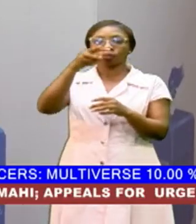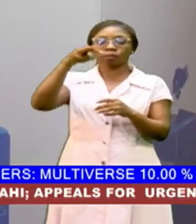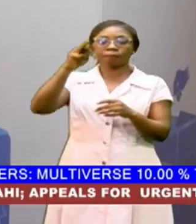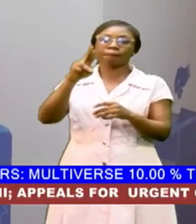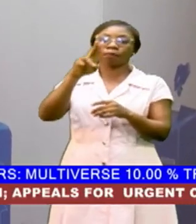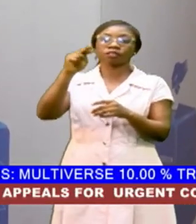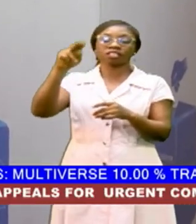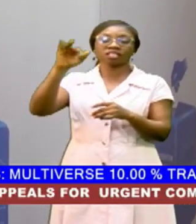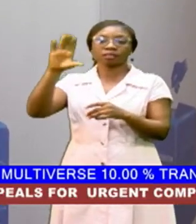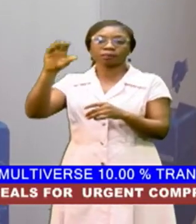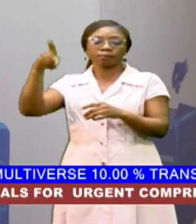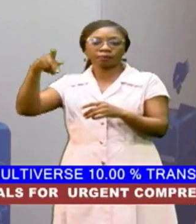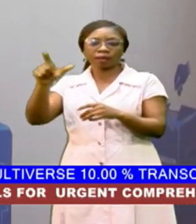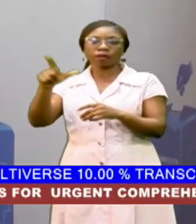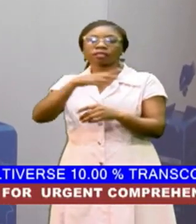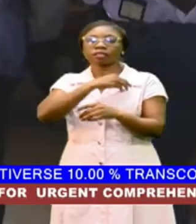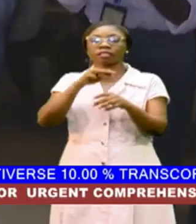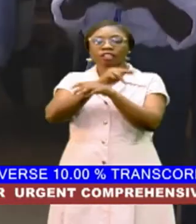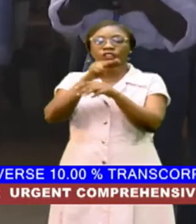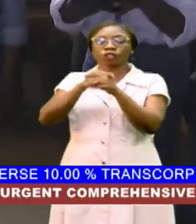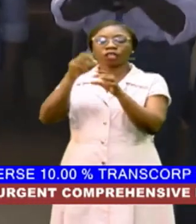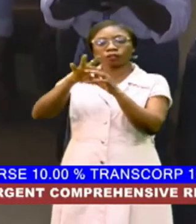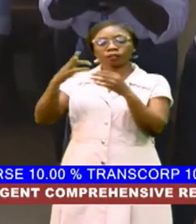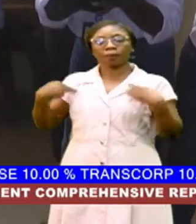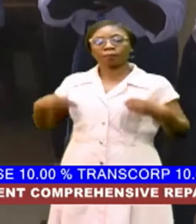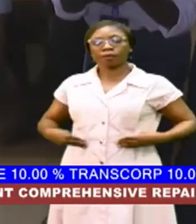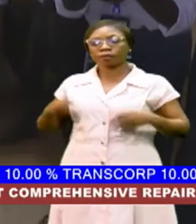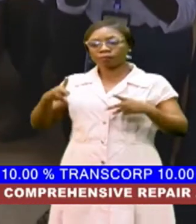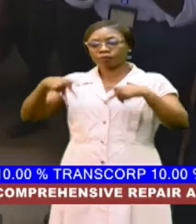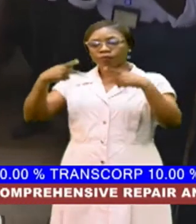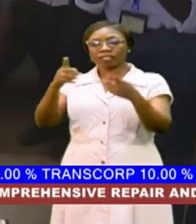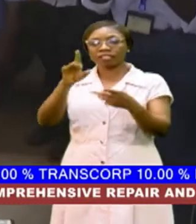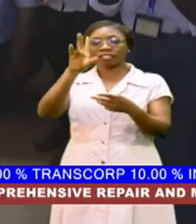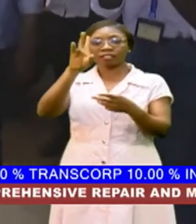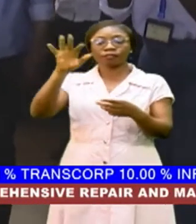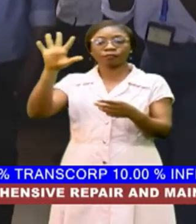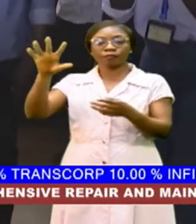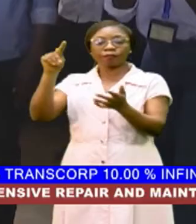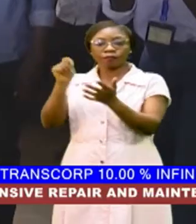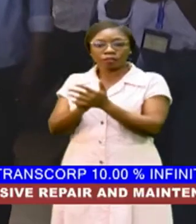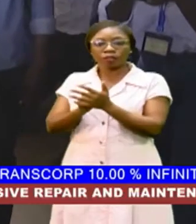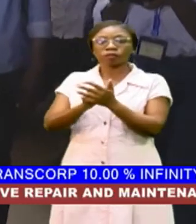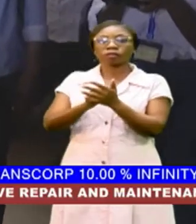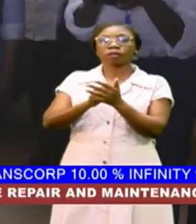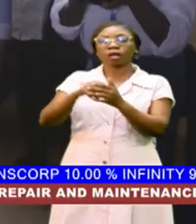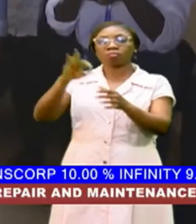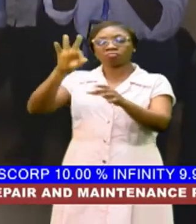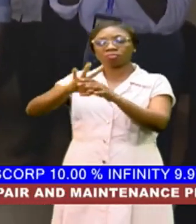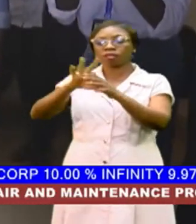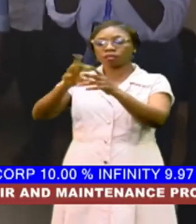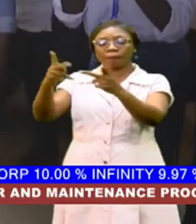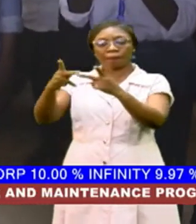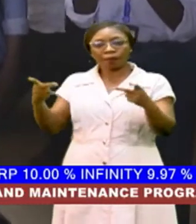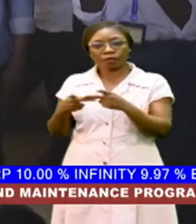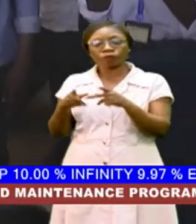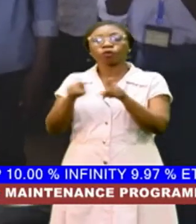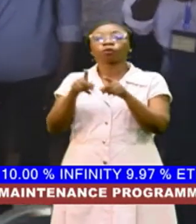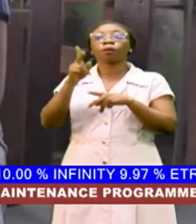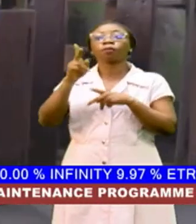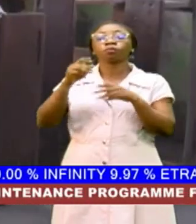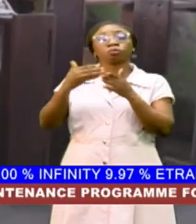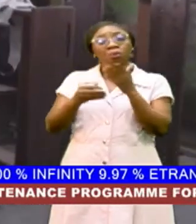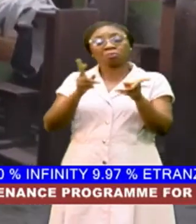National Electoral Body designated 75,000 polling stations across the country. However, some people in